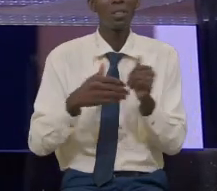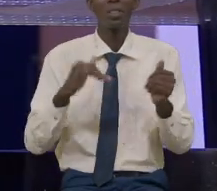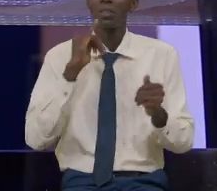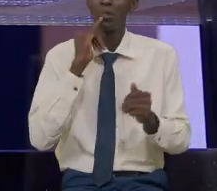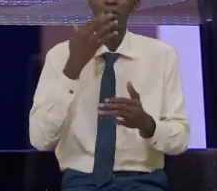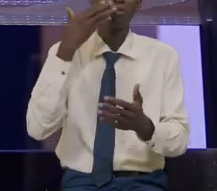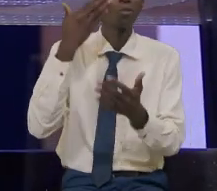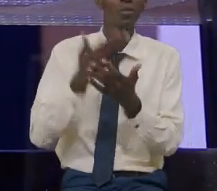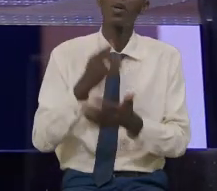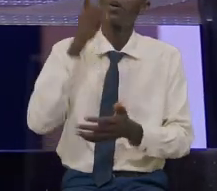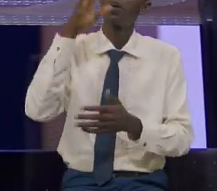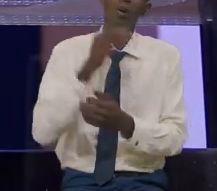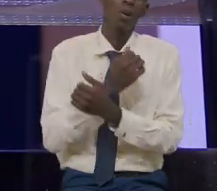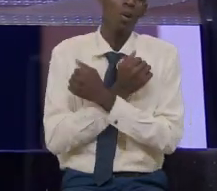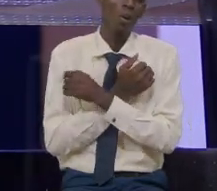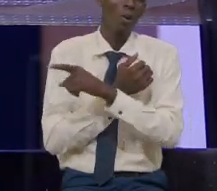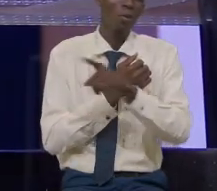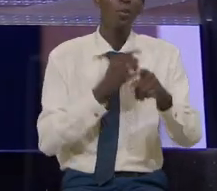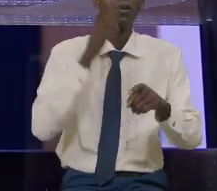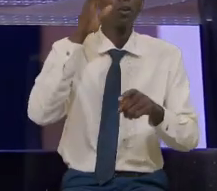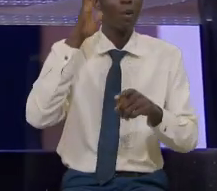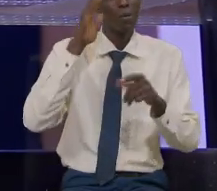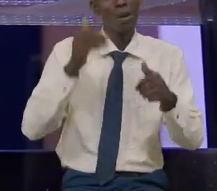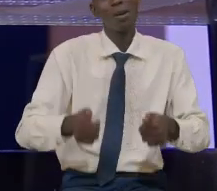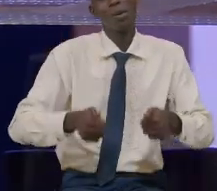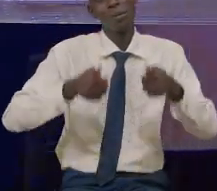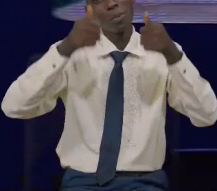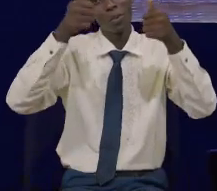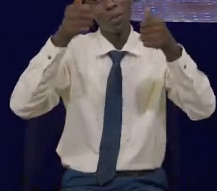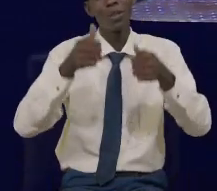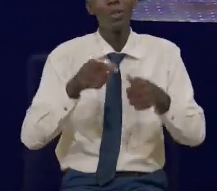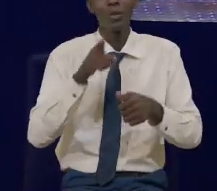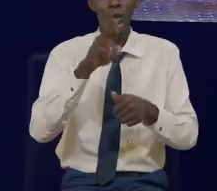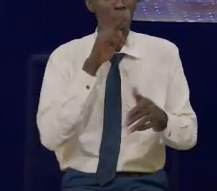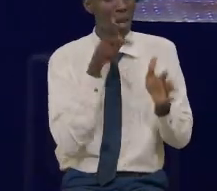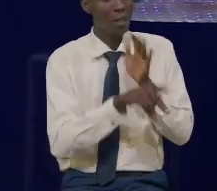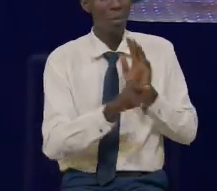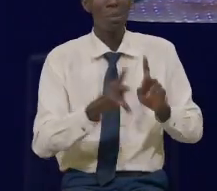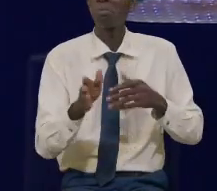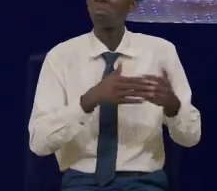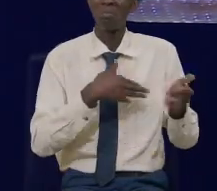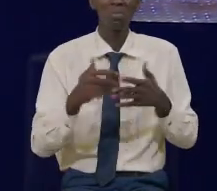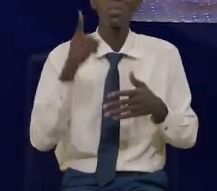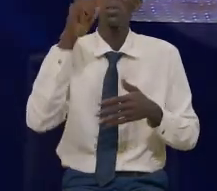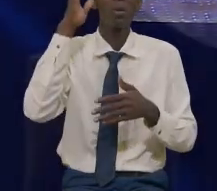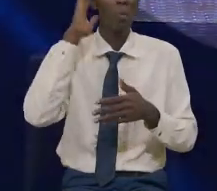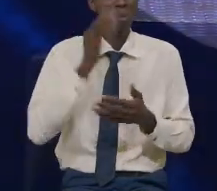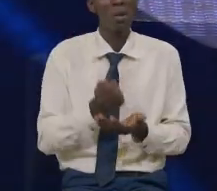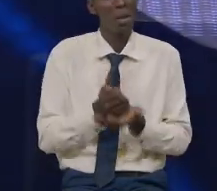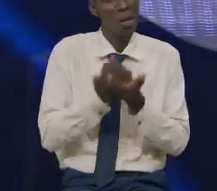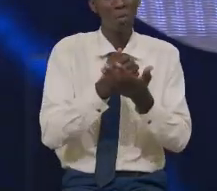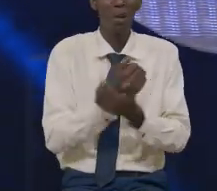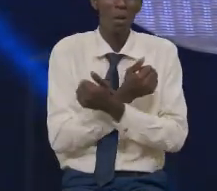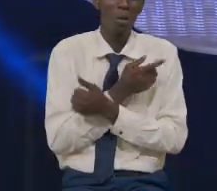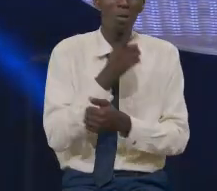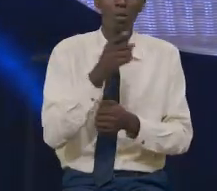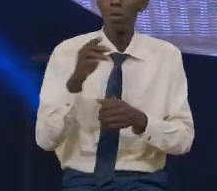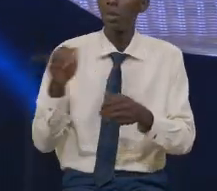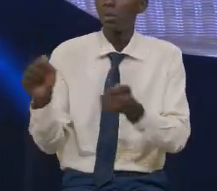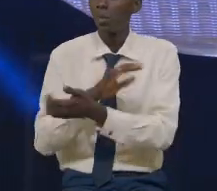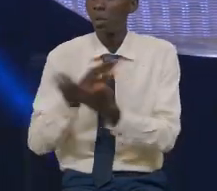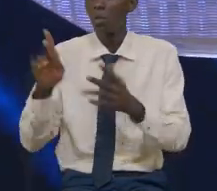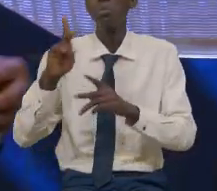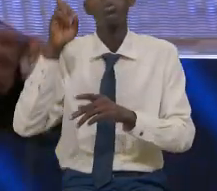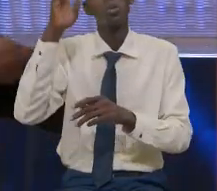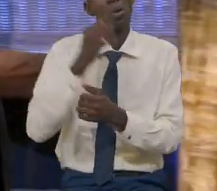God loves you and God is going to promote you. You're killing people, God loves you. You're destroying people, God loves you. Everything you're